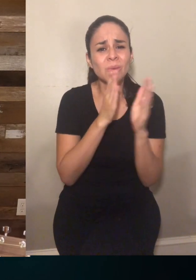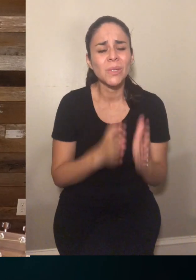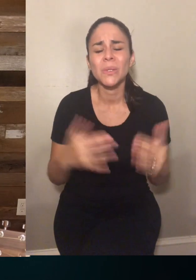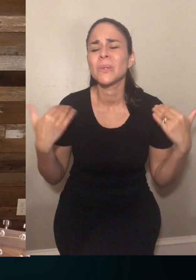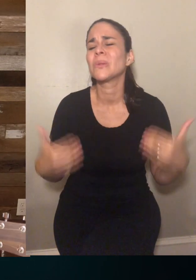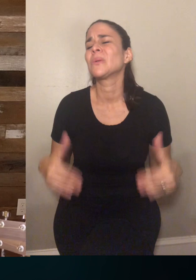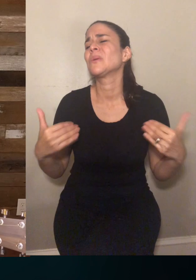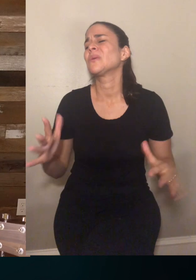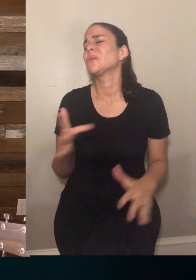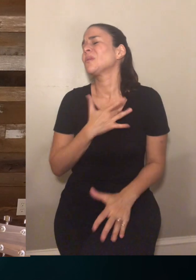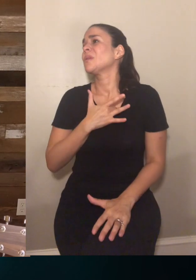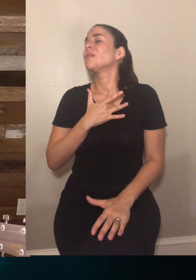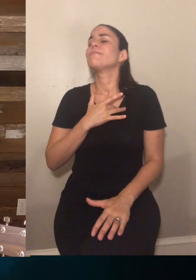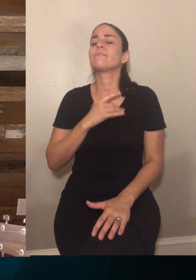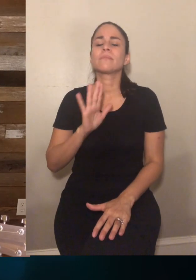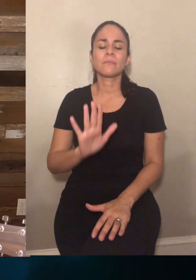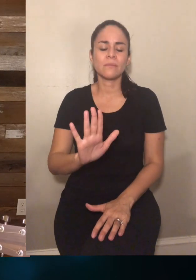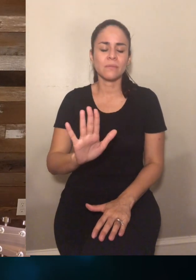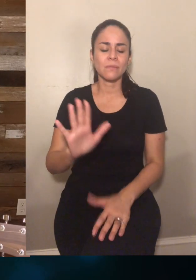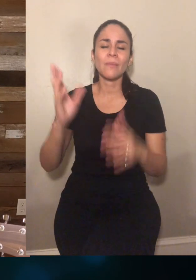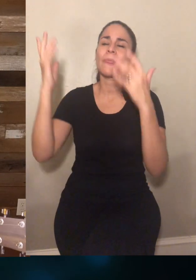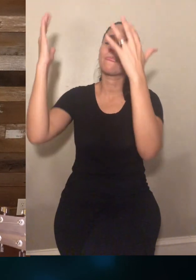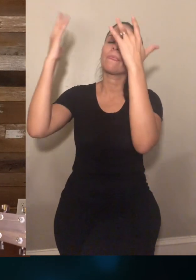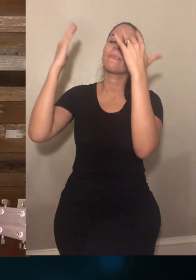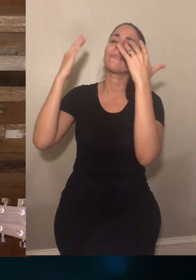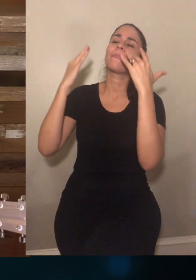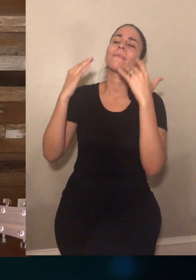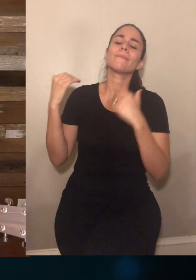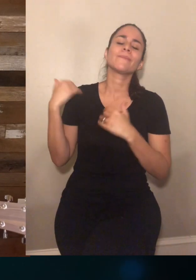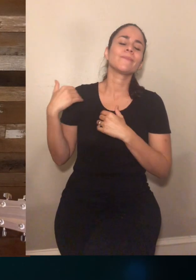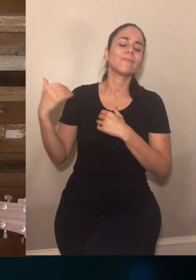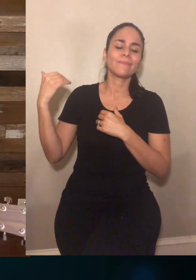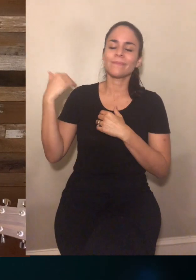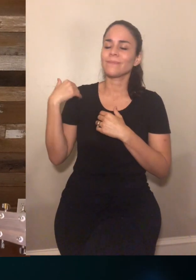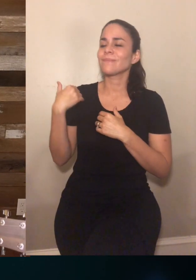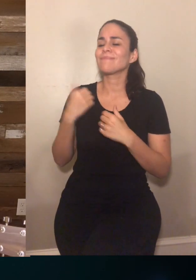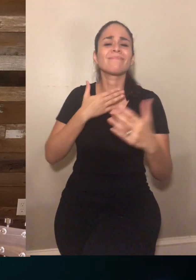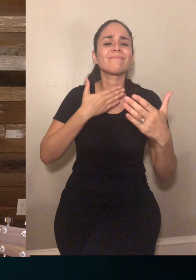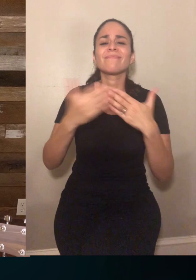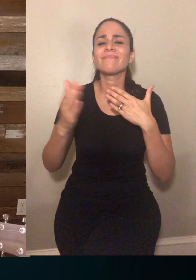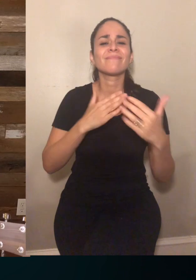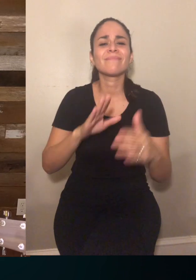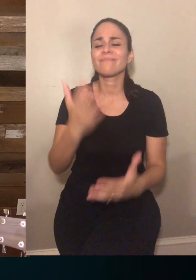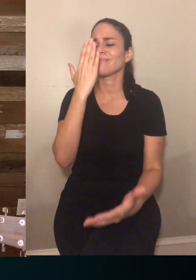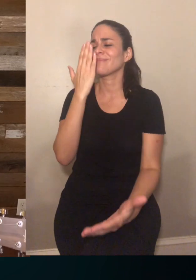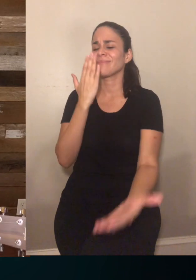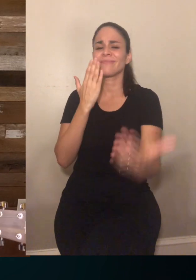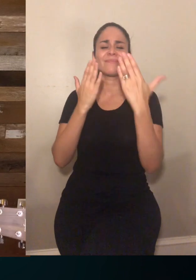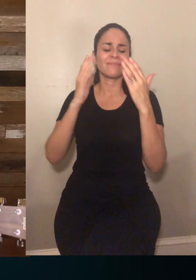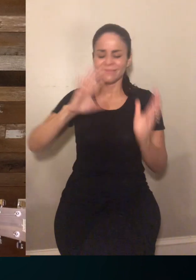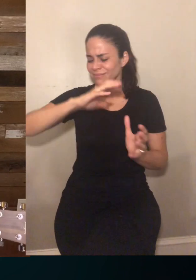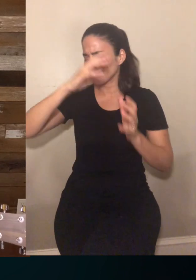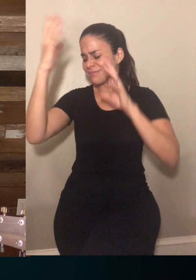I can see the rain remind you. In the eye of the storm,